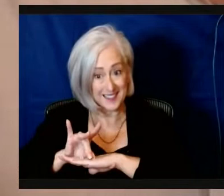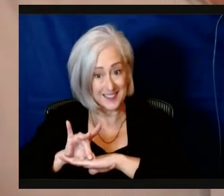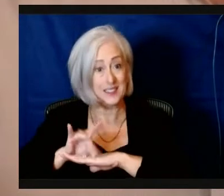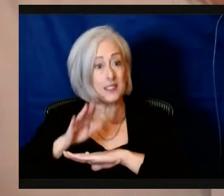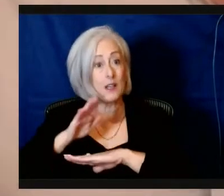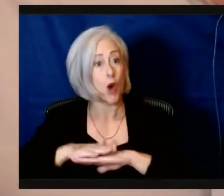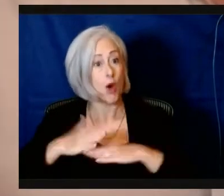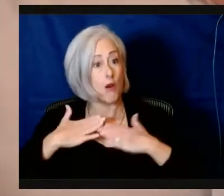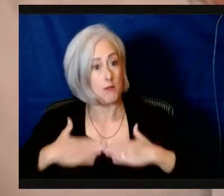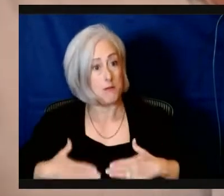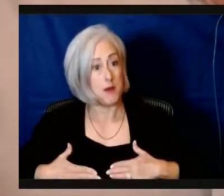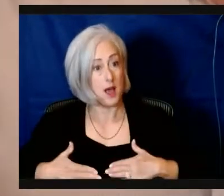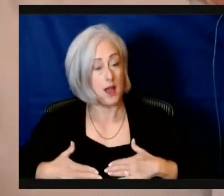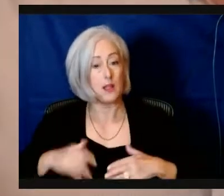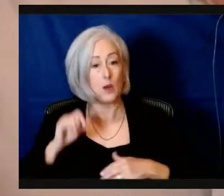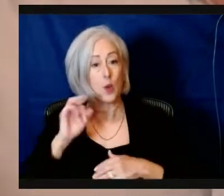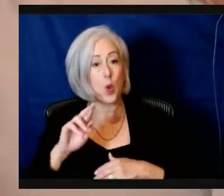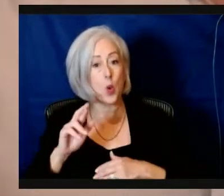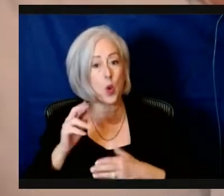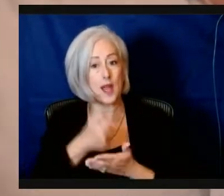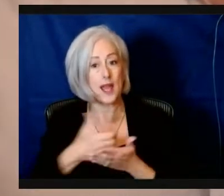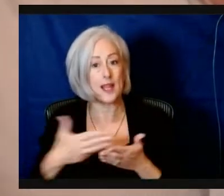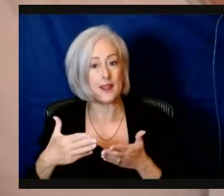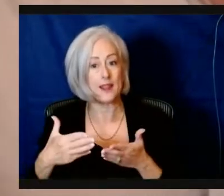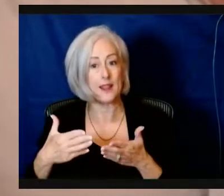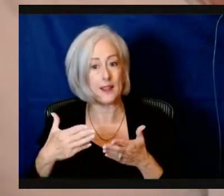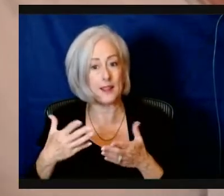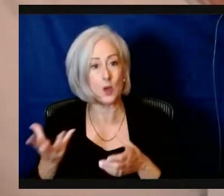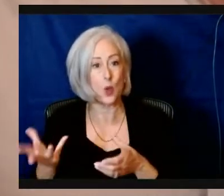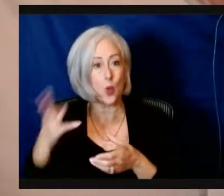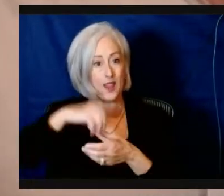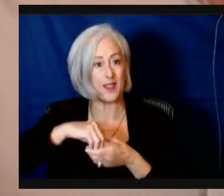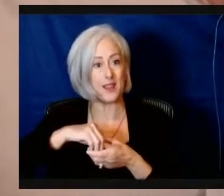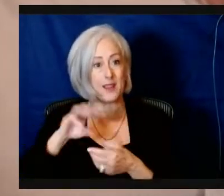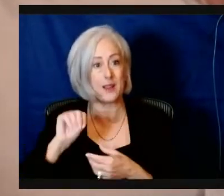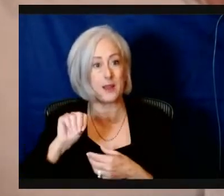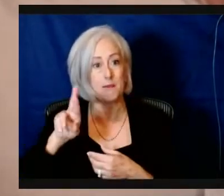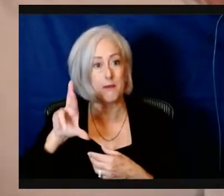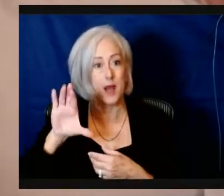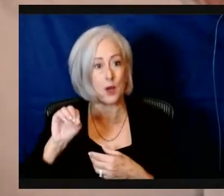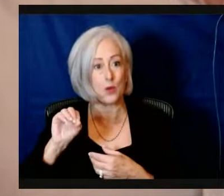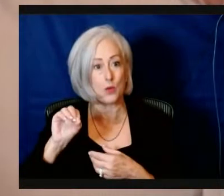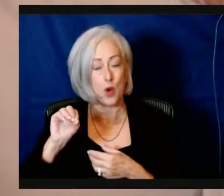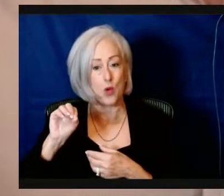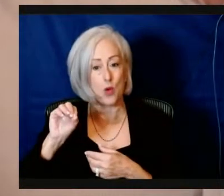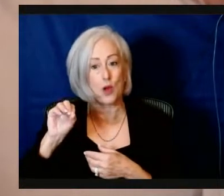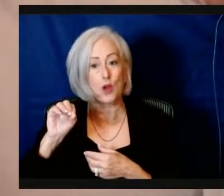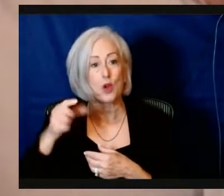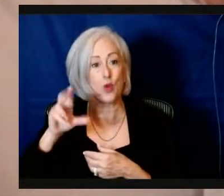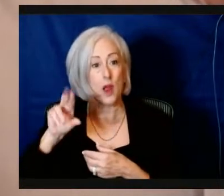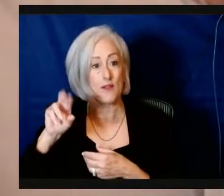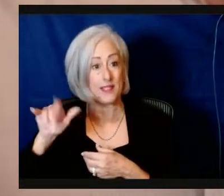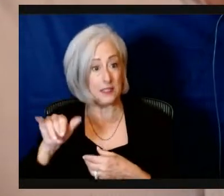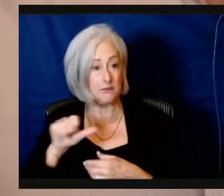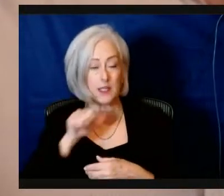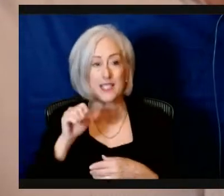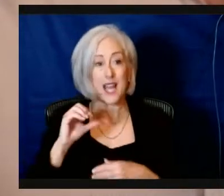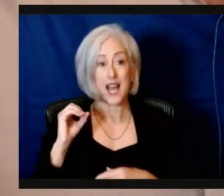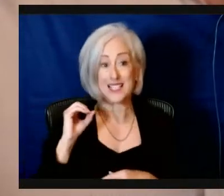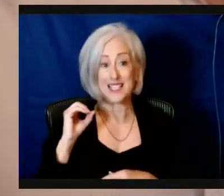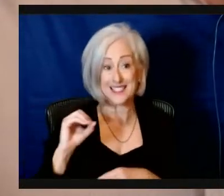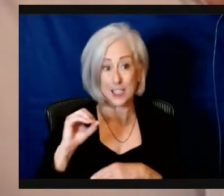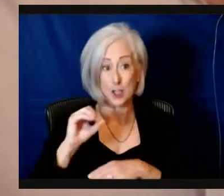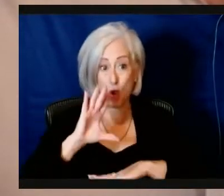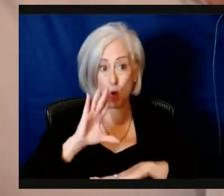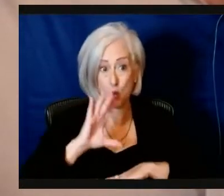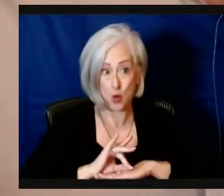any entity that is in microgravity. So it's not zero gravity, but it's so close to zero